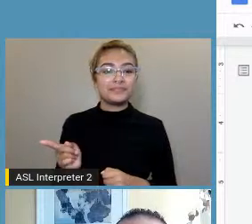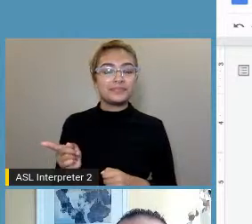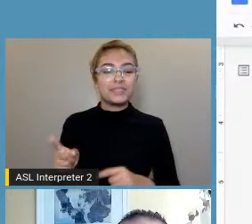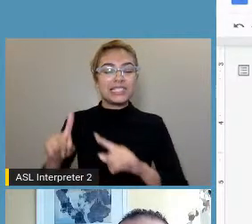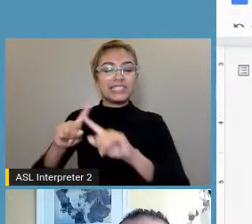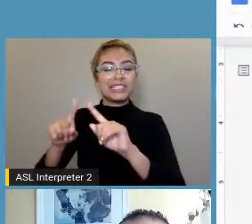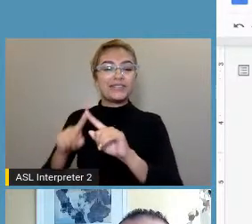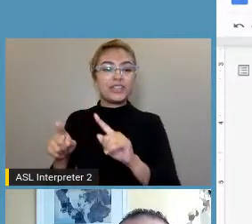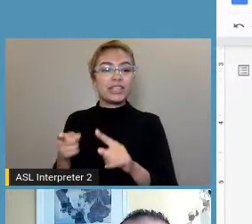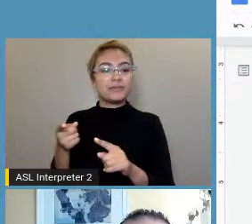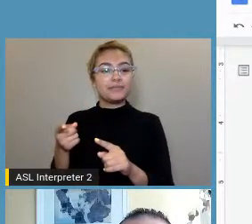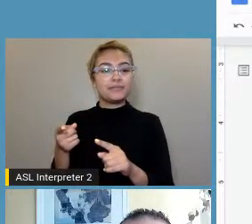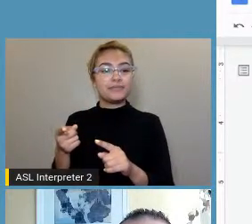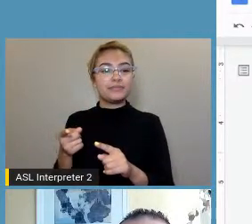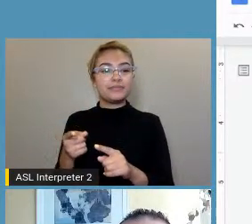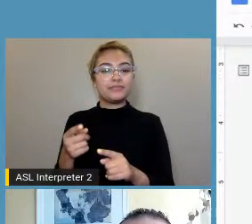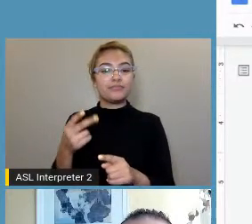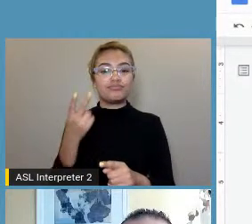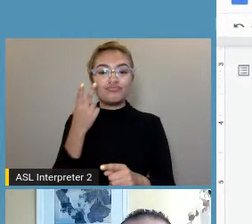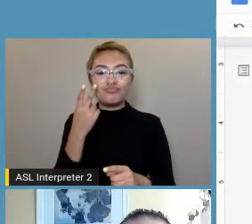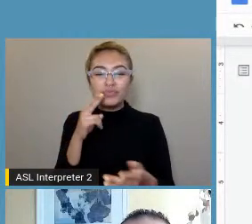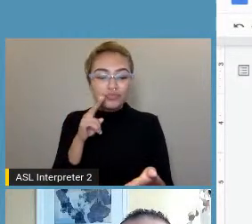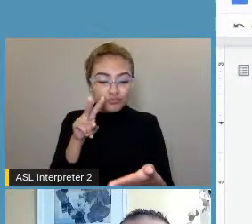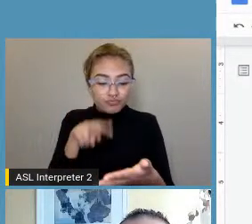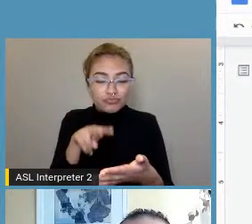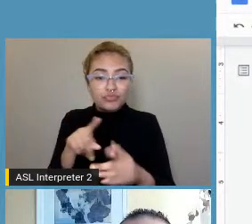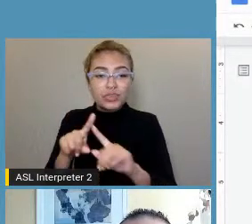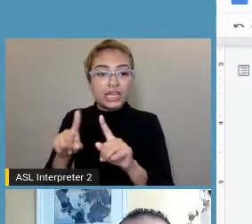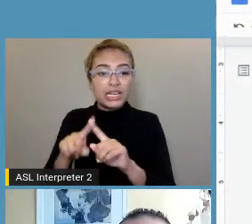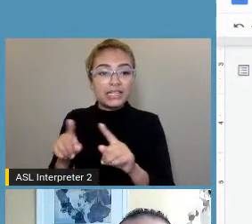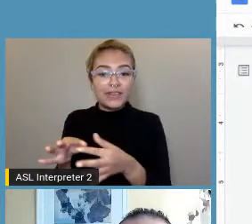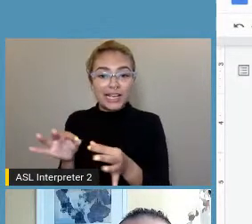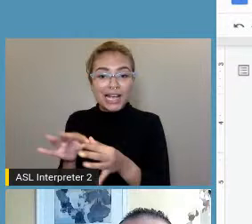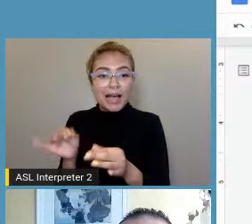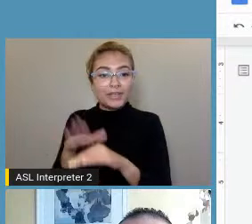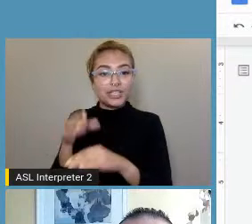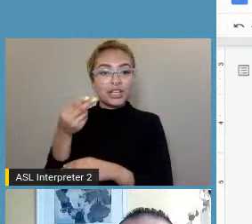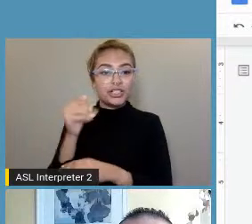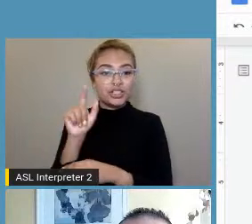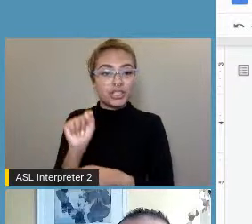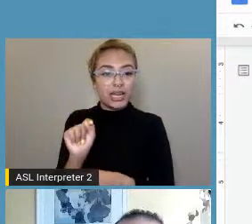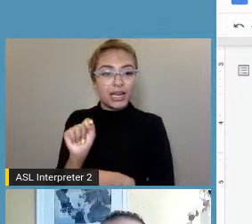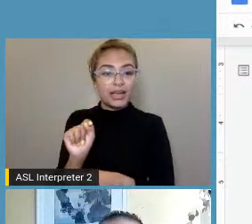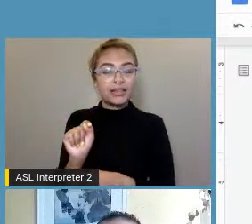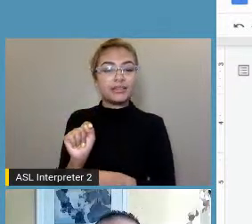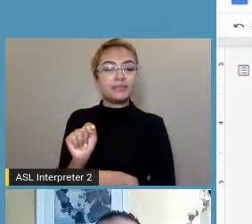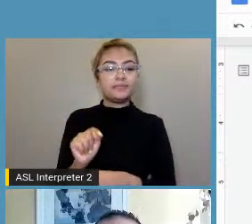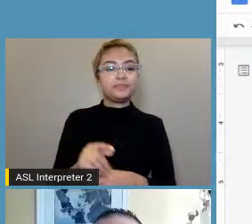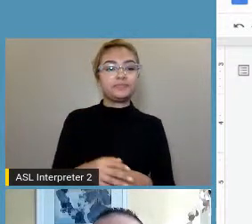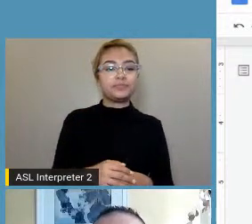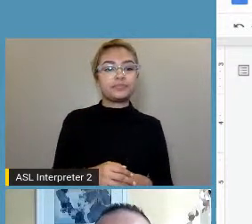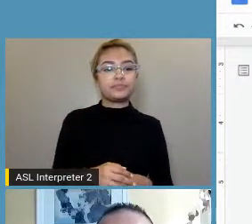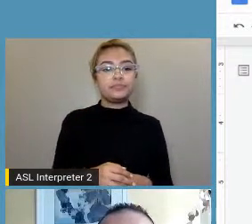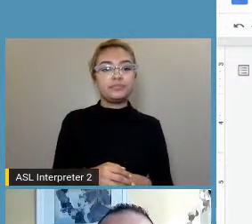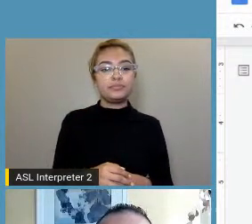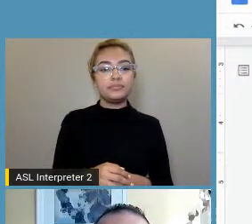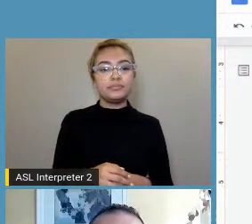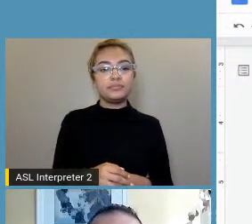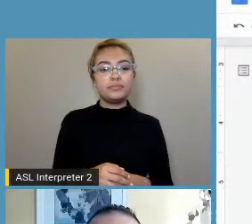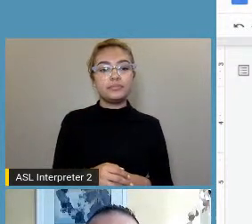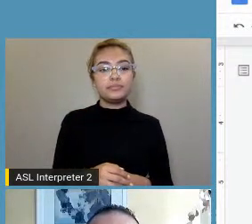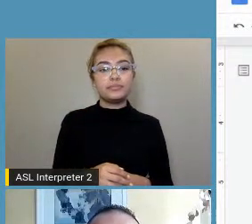production, solo librarian. Oh, tight. We got a librarian archivist in the house. Curator on a staff of